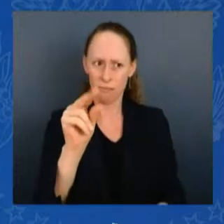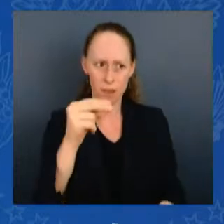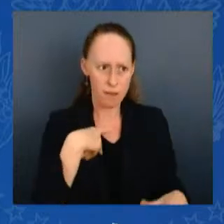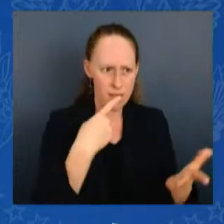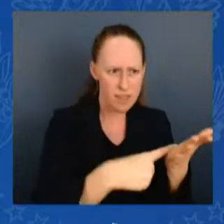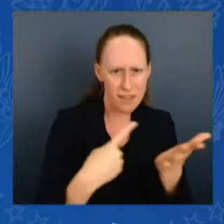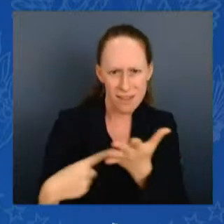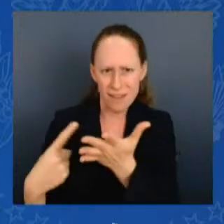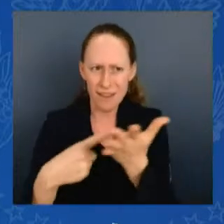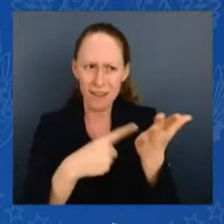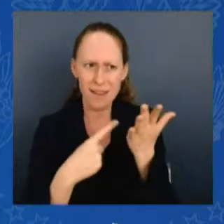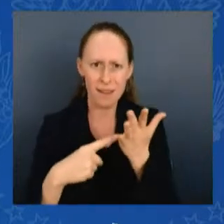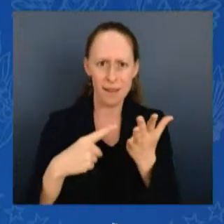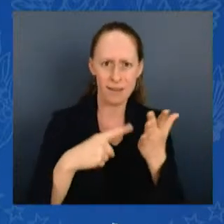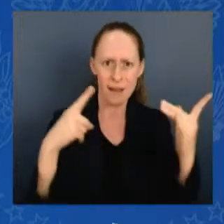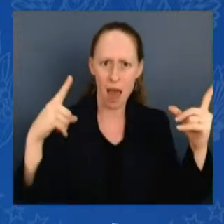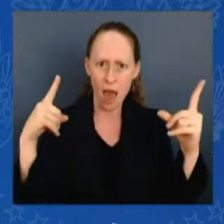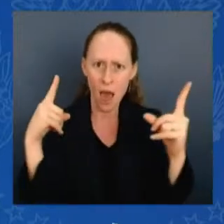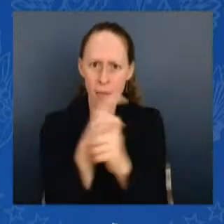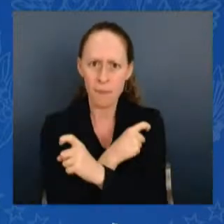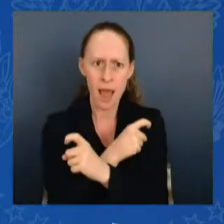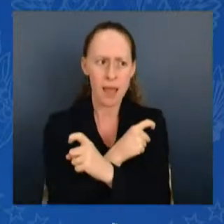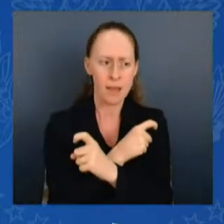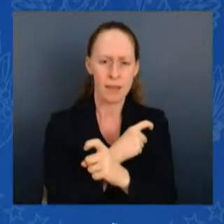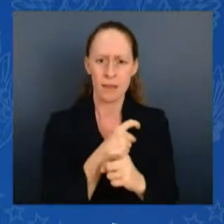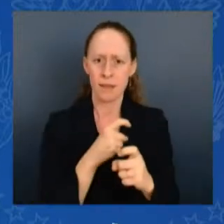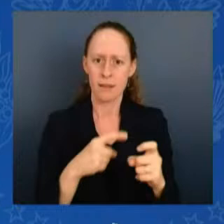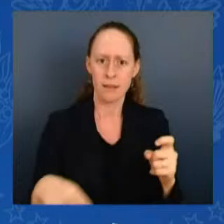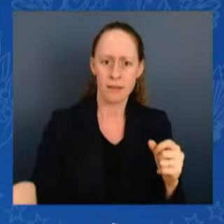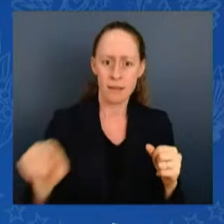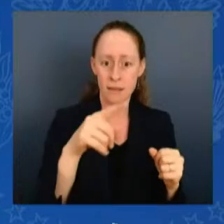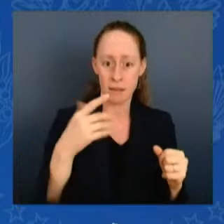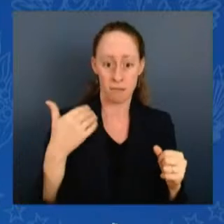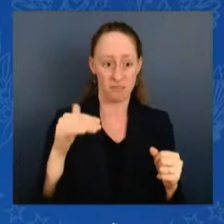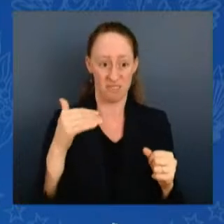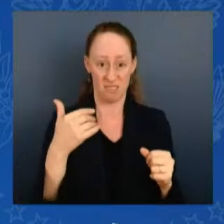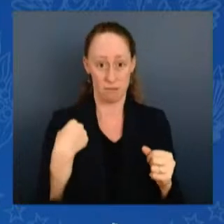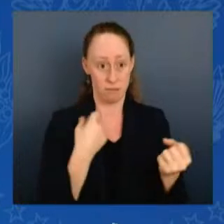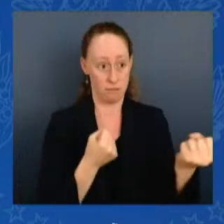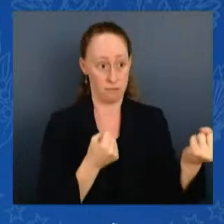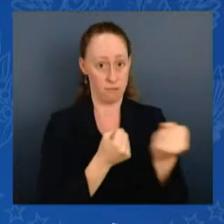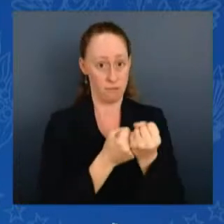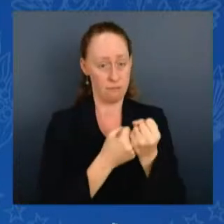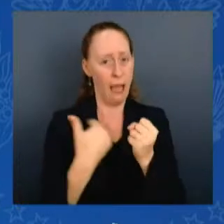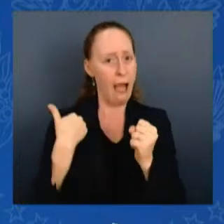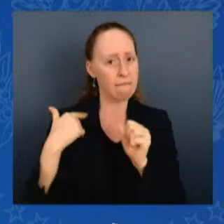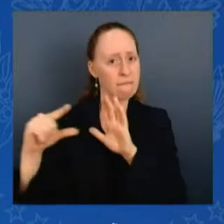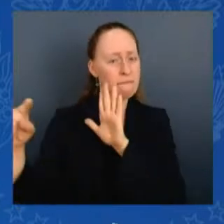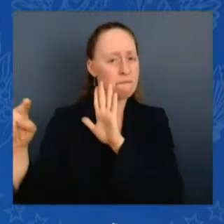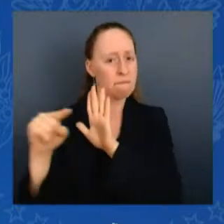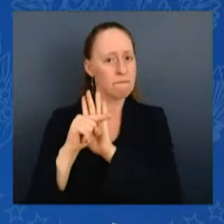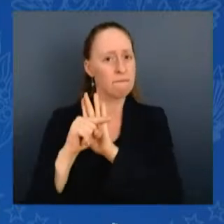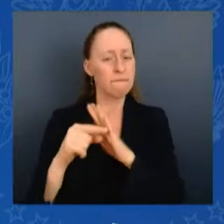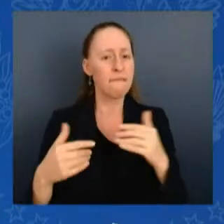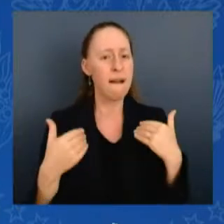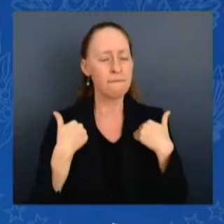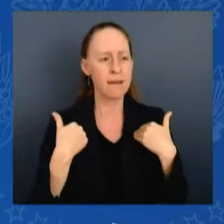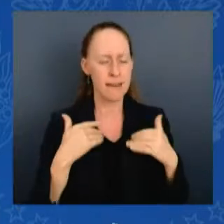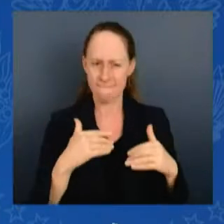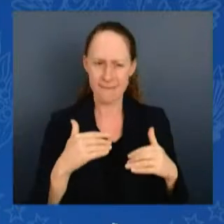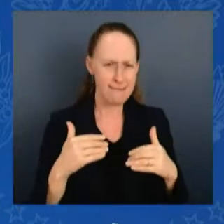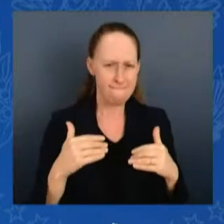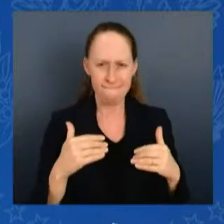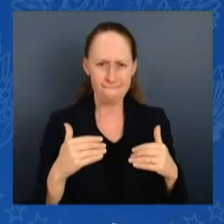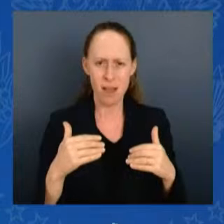comes with costs and risks. The reality is There are